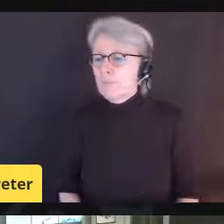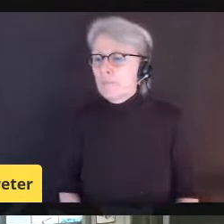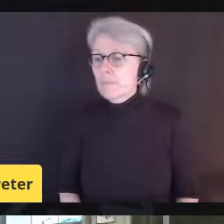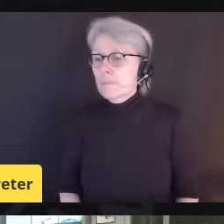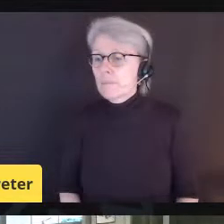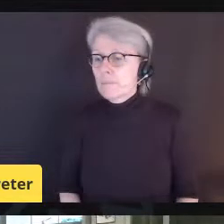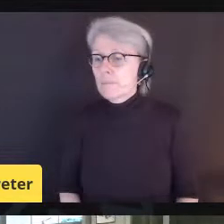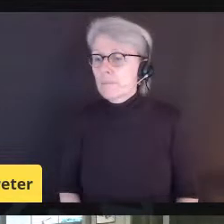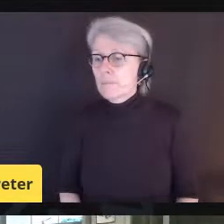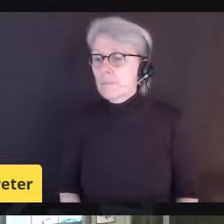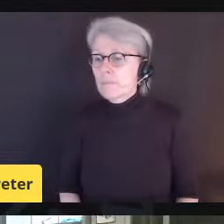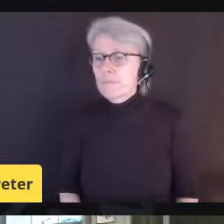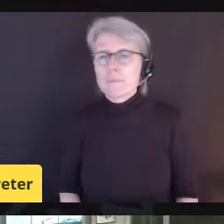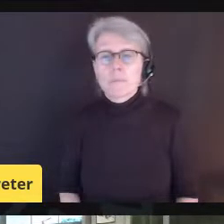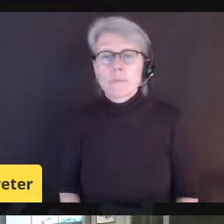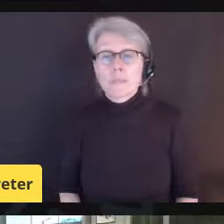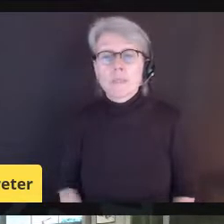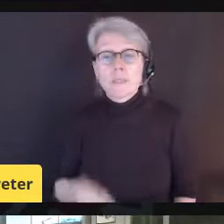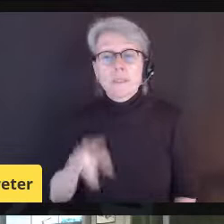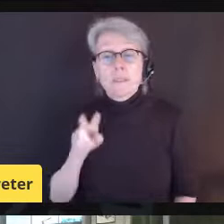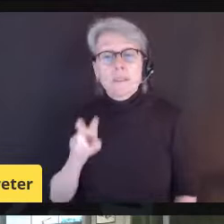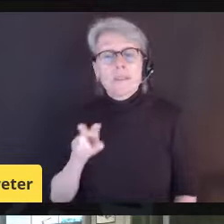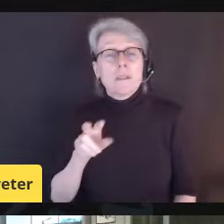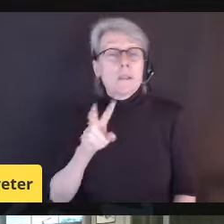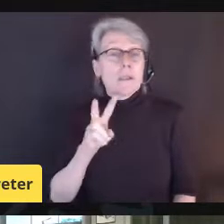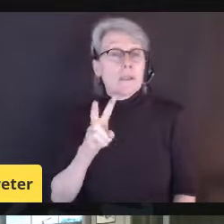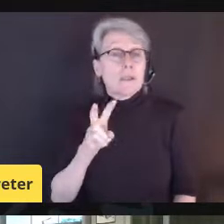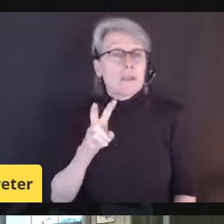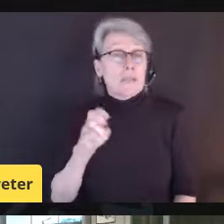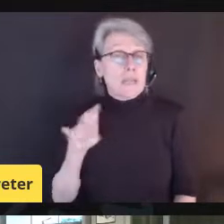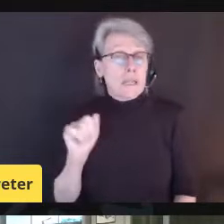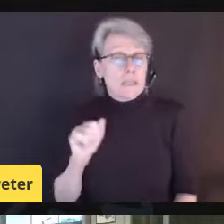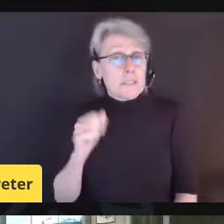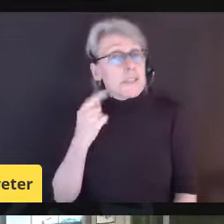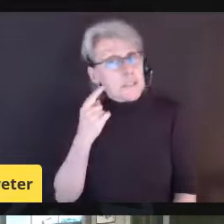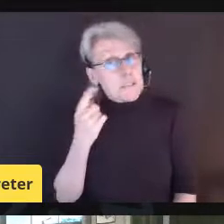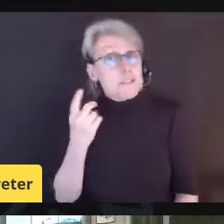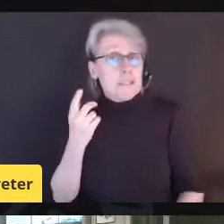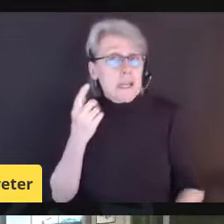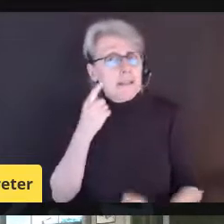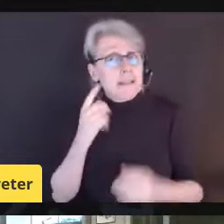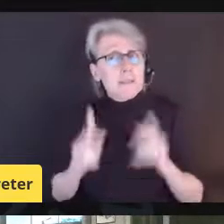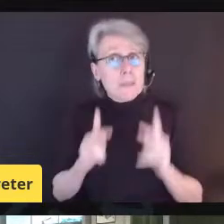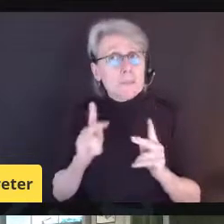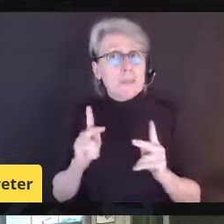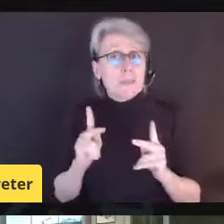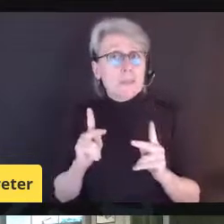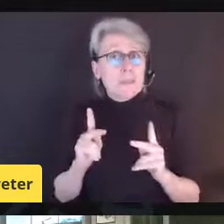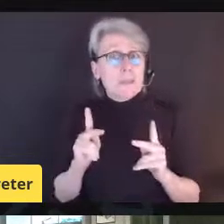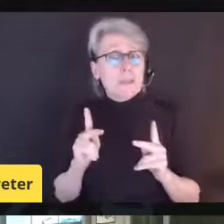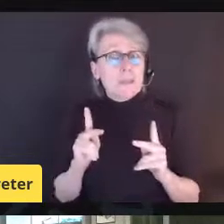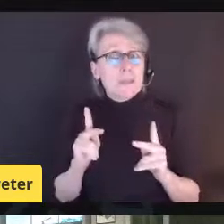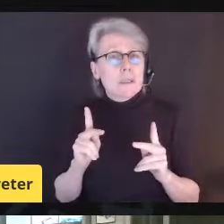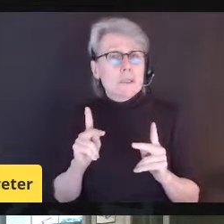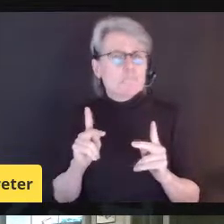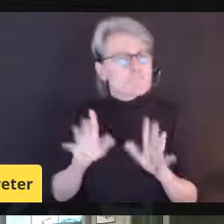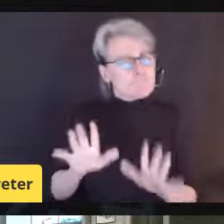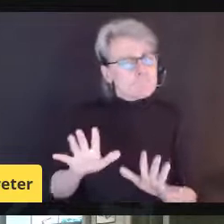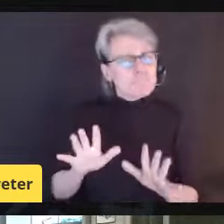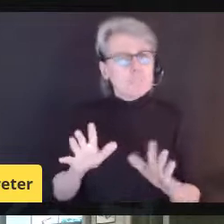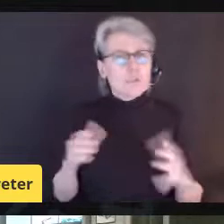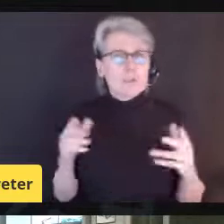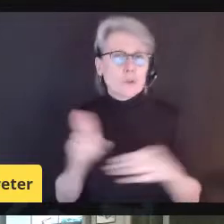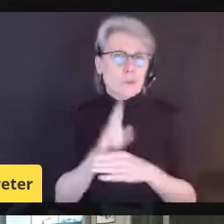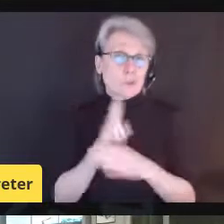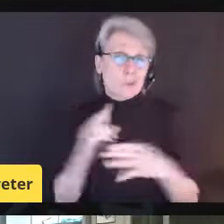I think some people are concerned when we use, well, we normally use animals proxies for